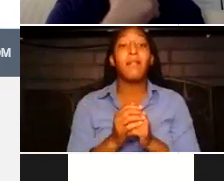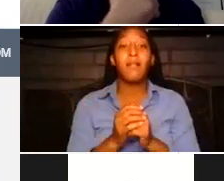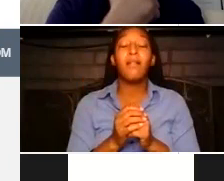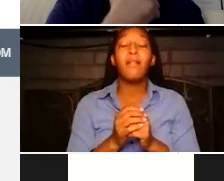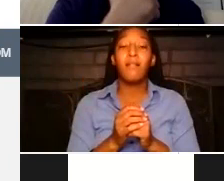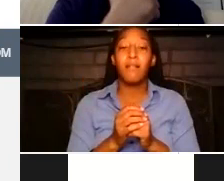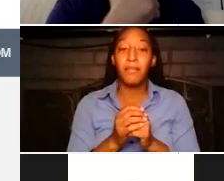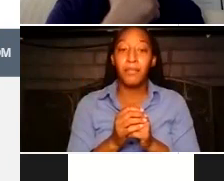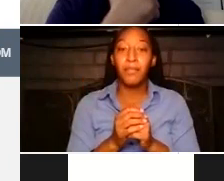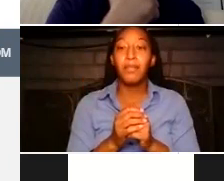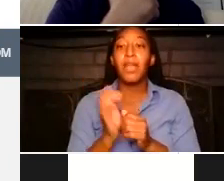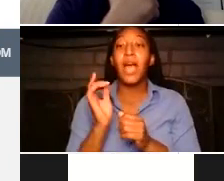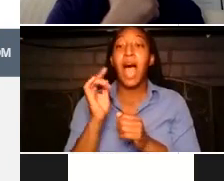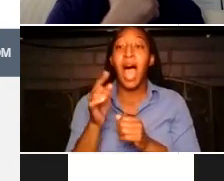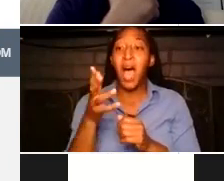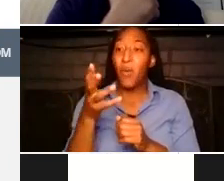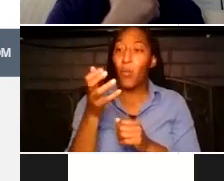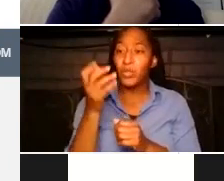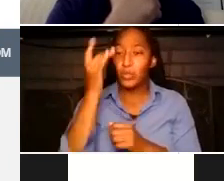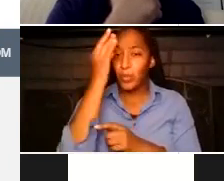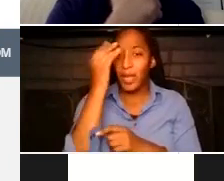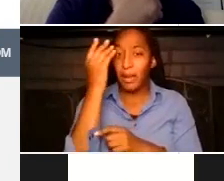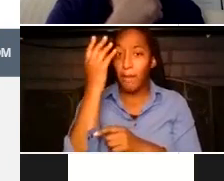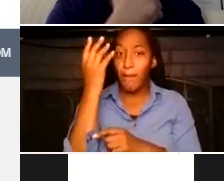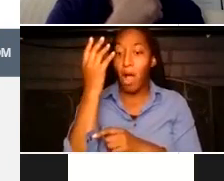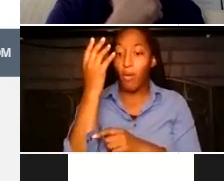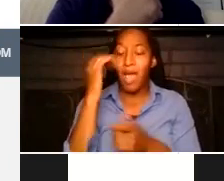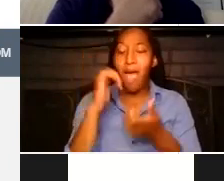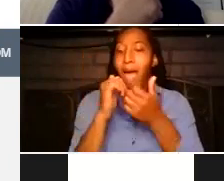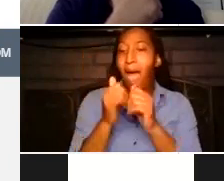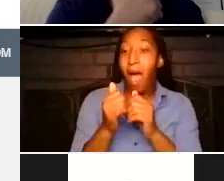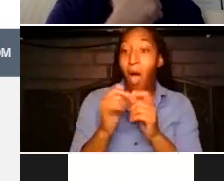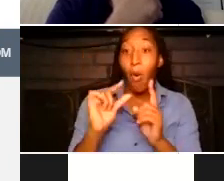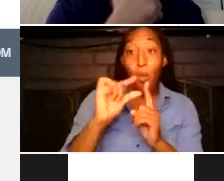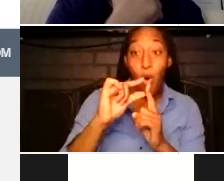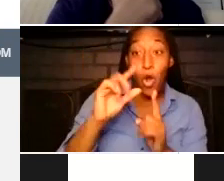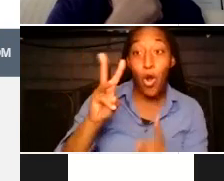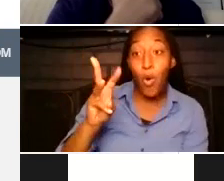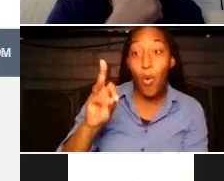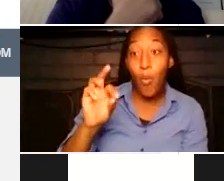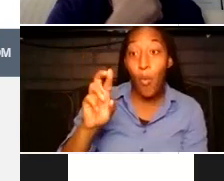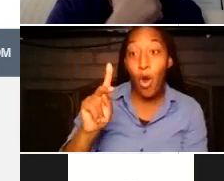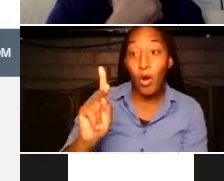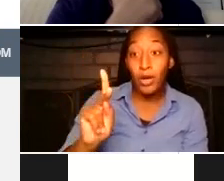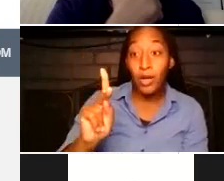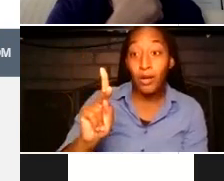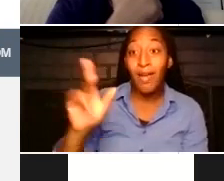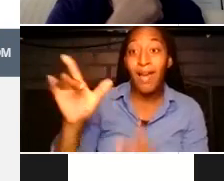approach motion from the perspective of work and energy because they're